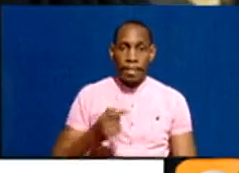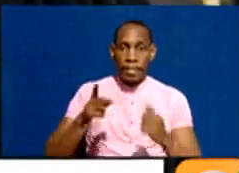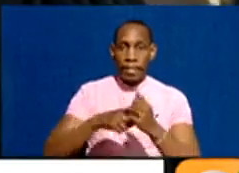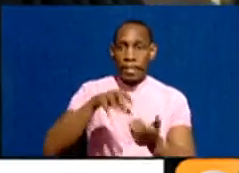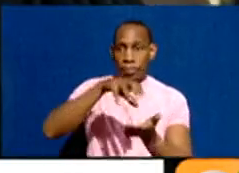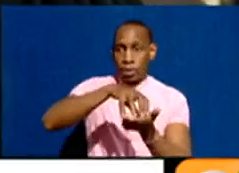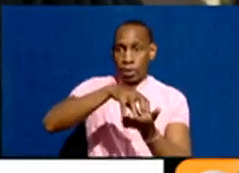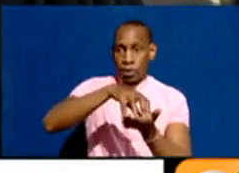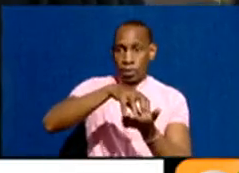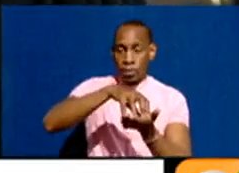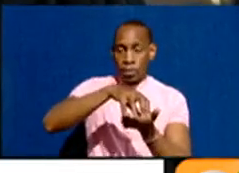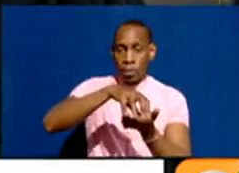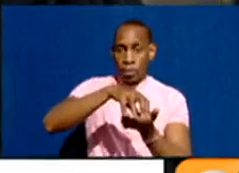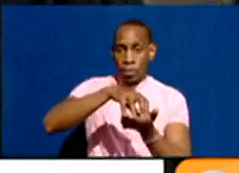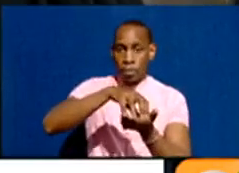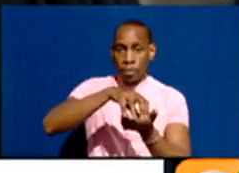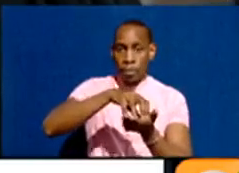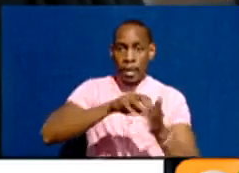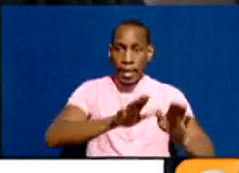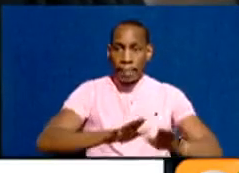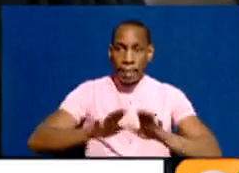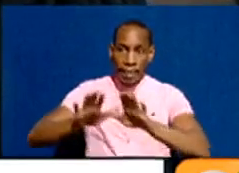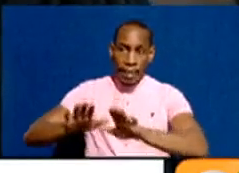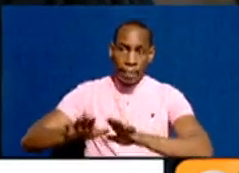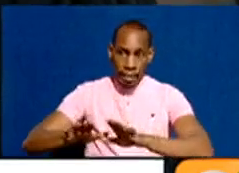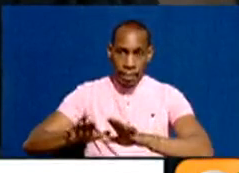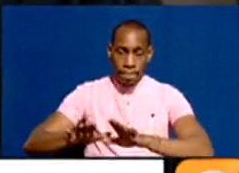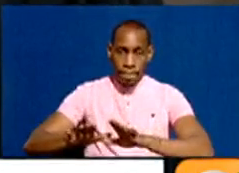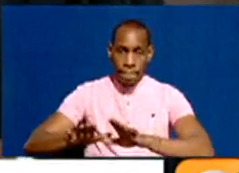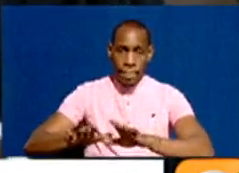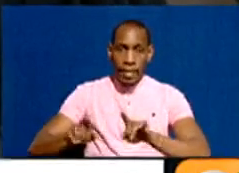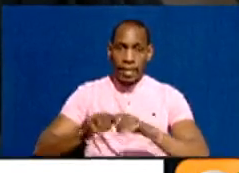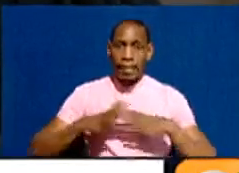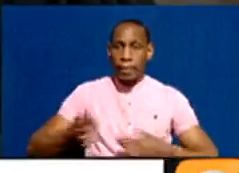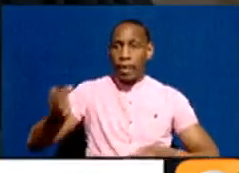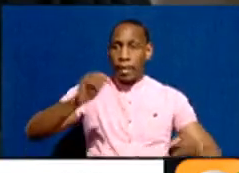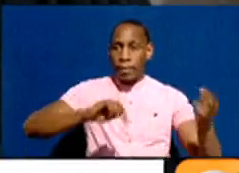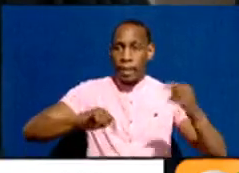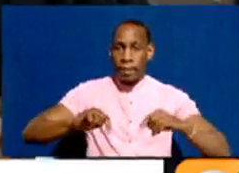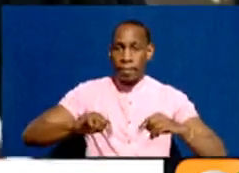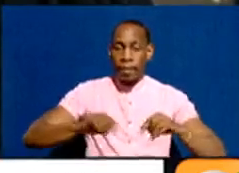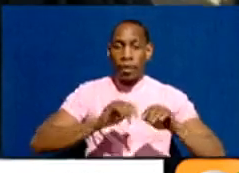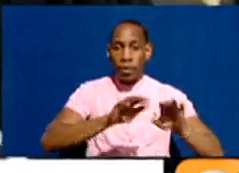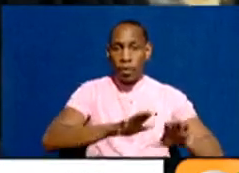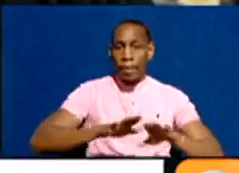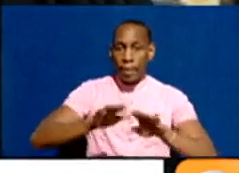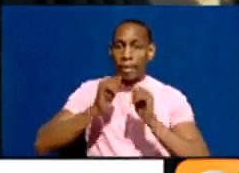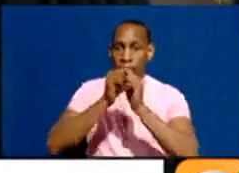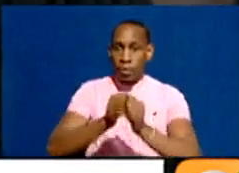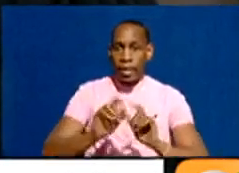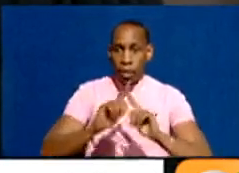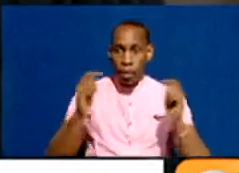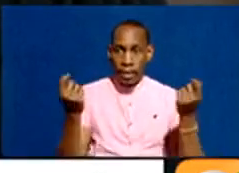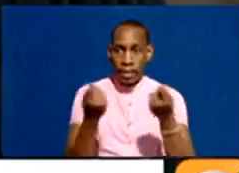six-piece kind of campaigns, and that people come out to campaign together as